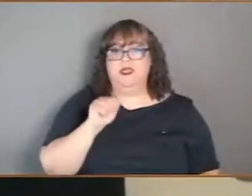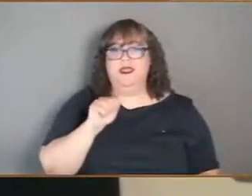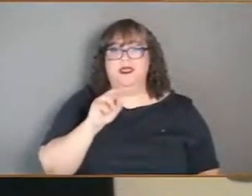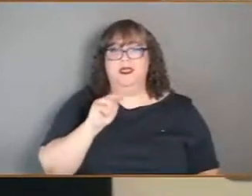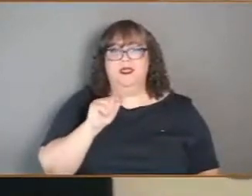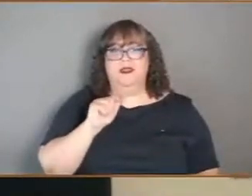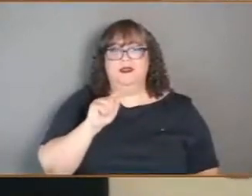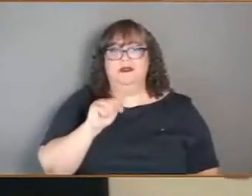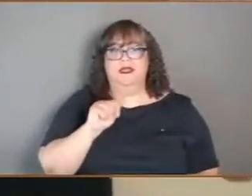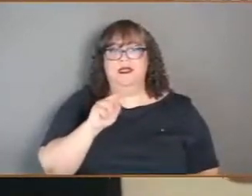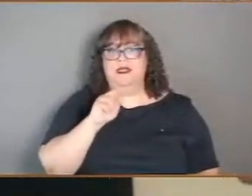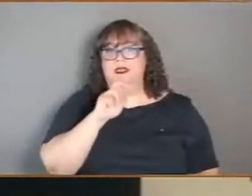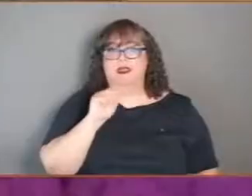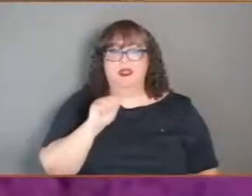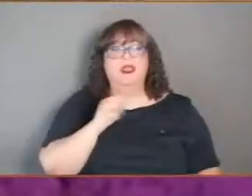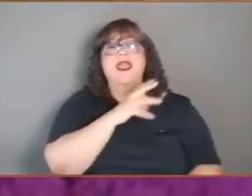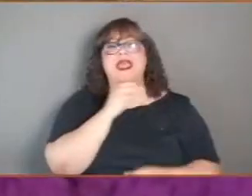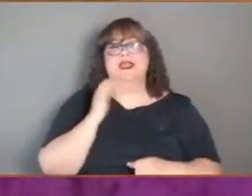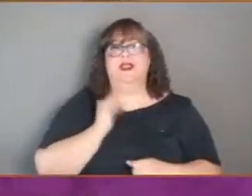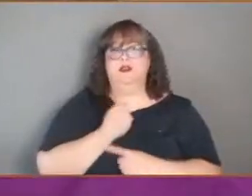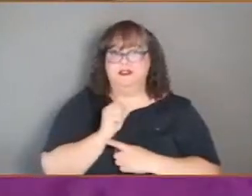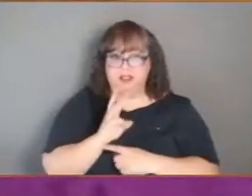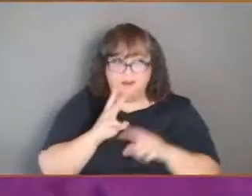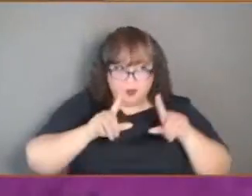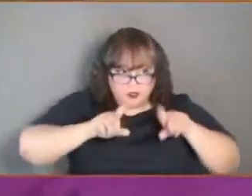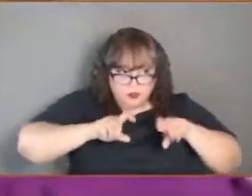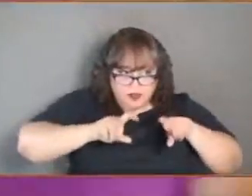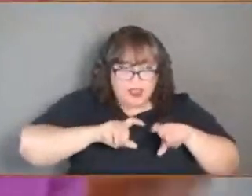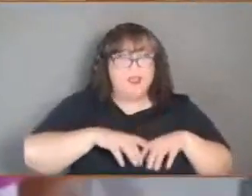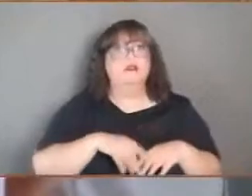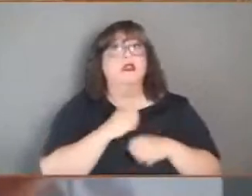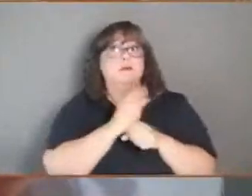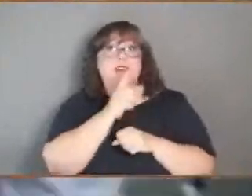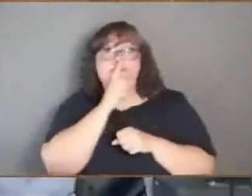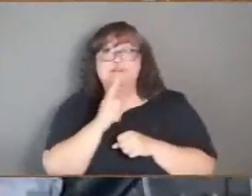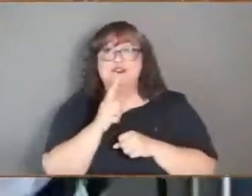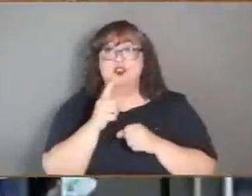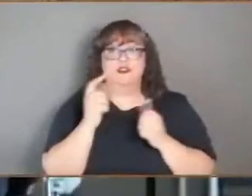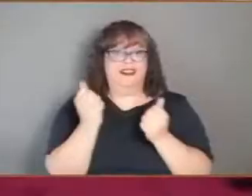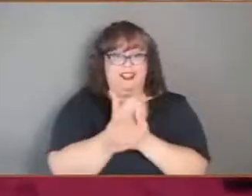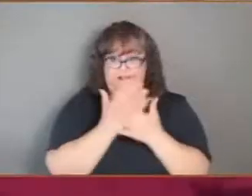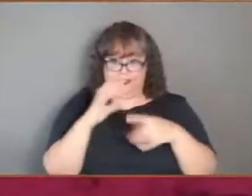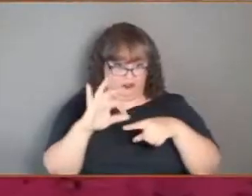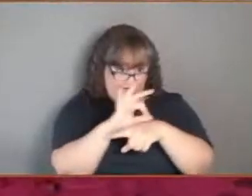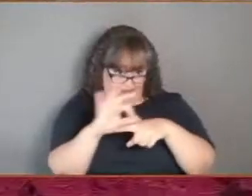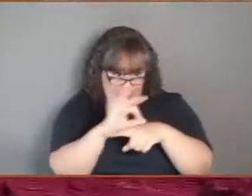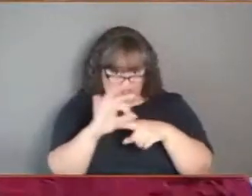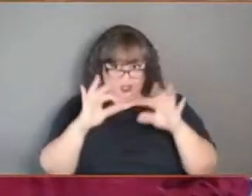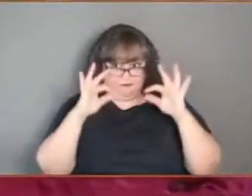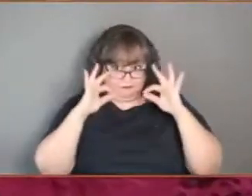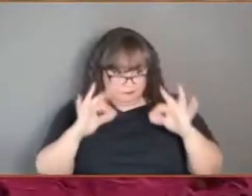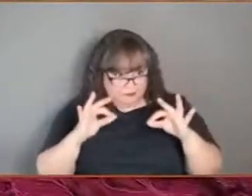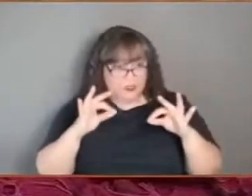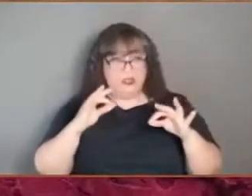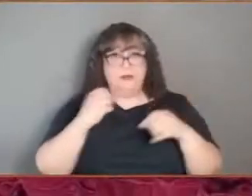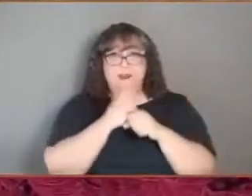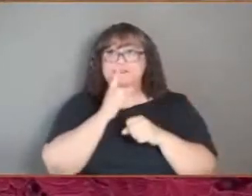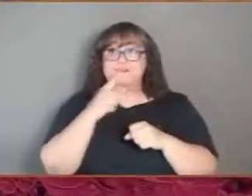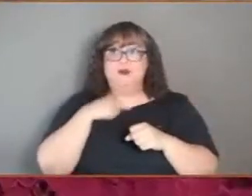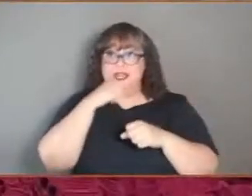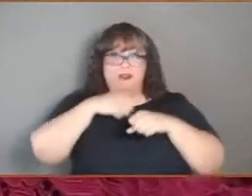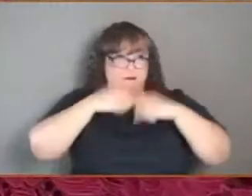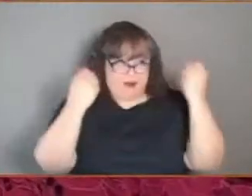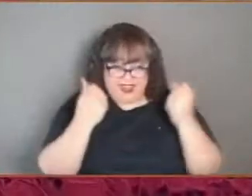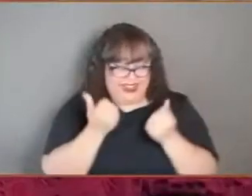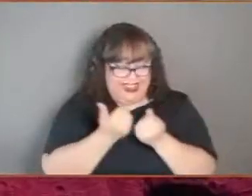functional testing to verify that we didn't break anything during shipment. It's important. And then we fueled the